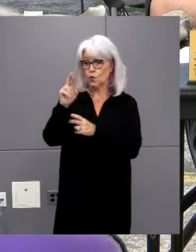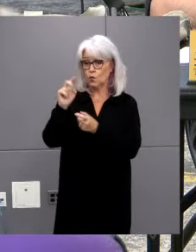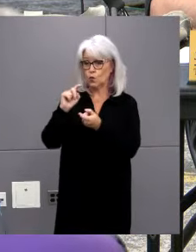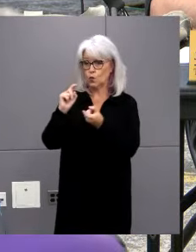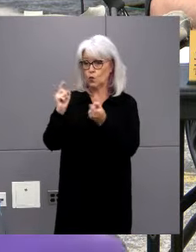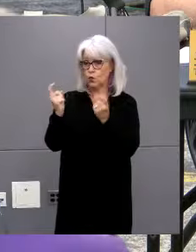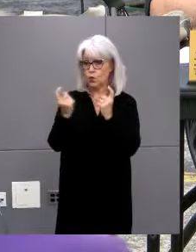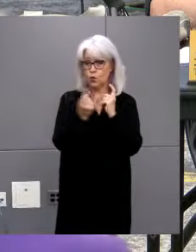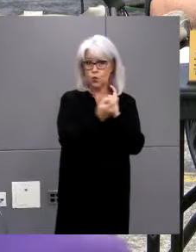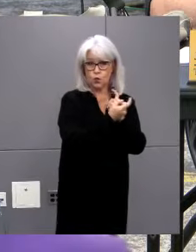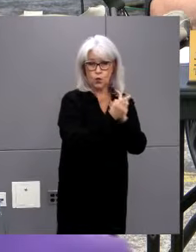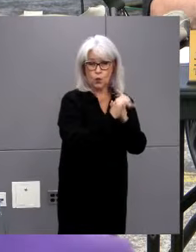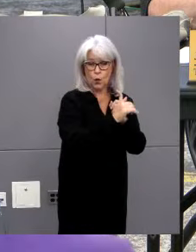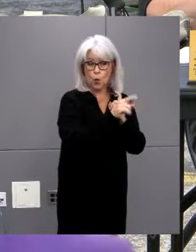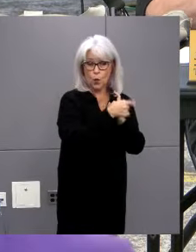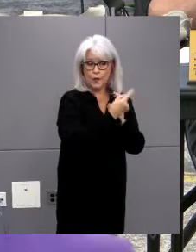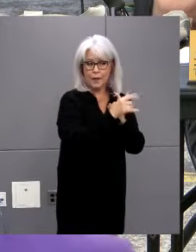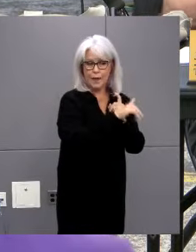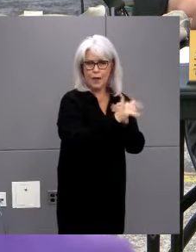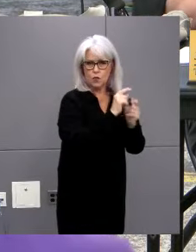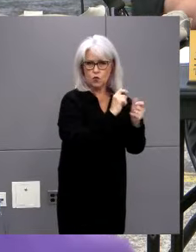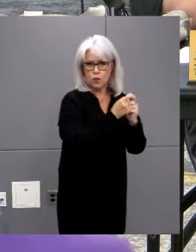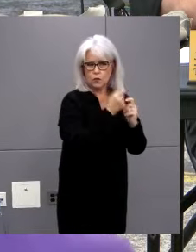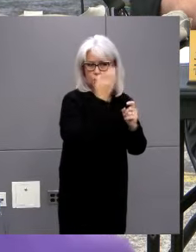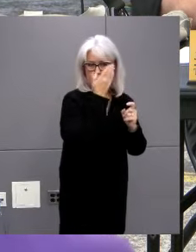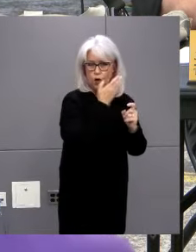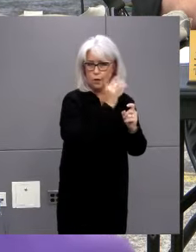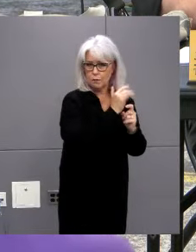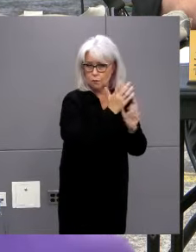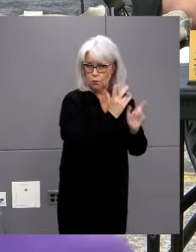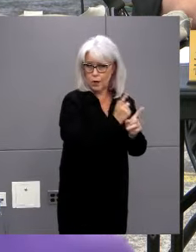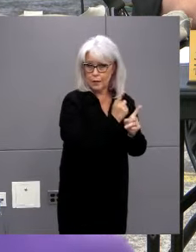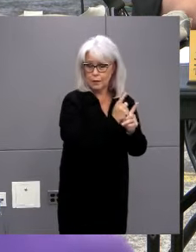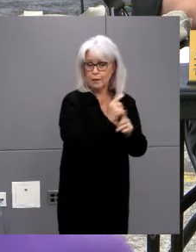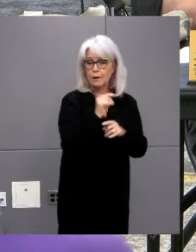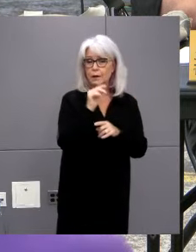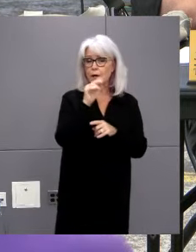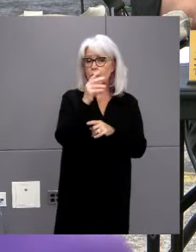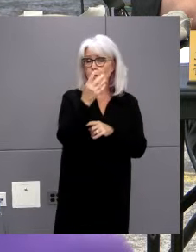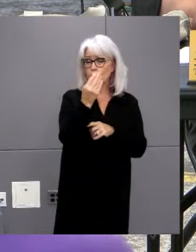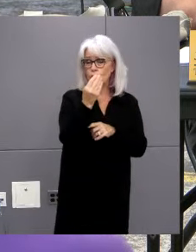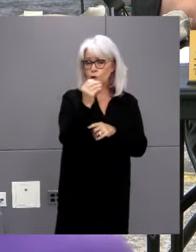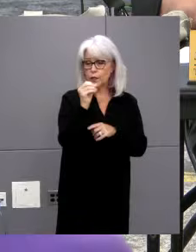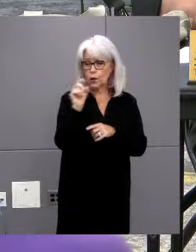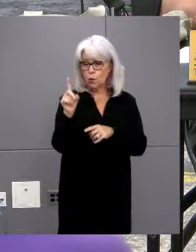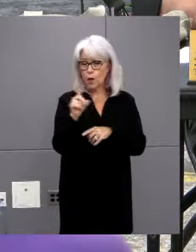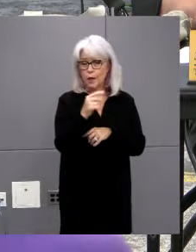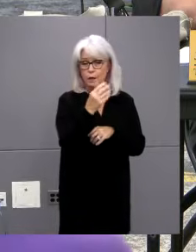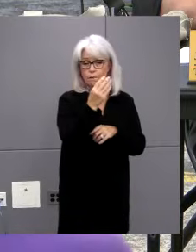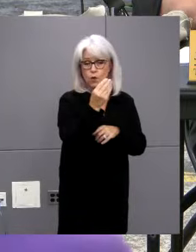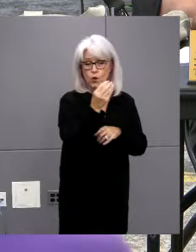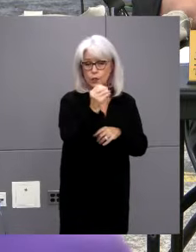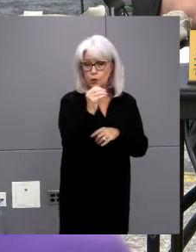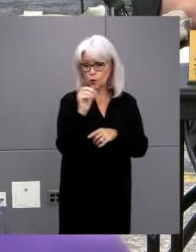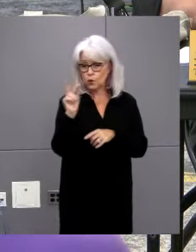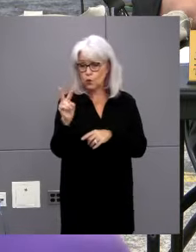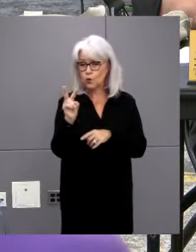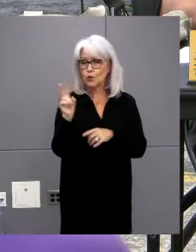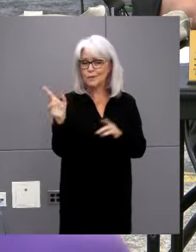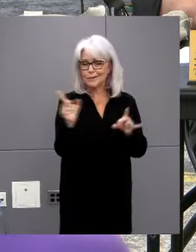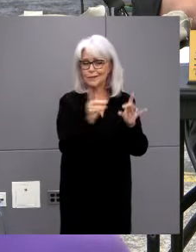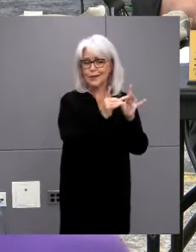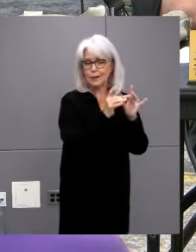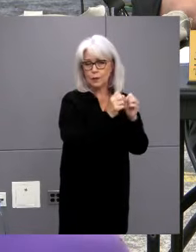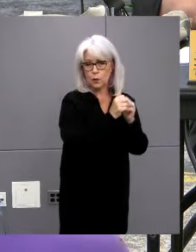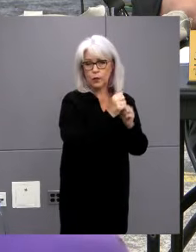correct? That's the way I read those. Correct. Yeah. And there are 1401 and 1402 are right along with 1400. It's a package.